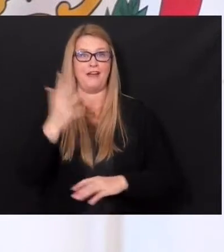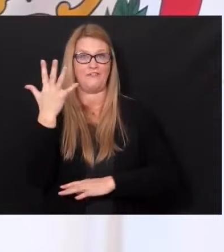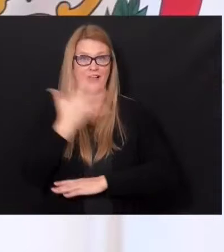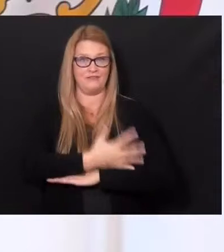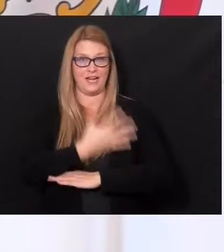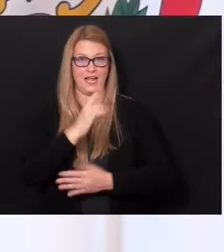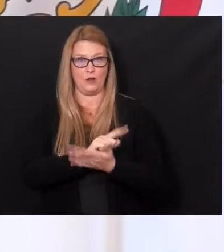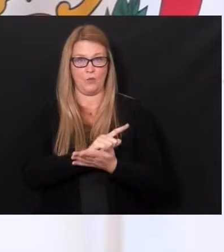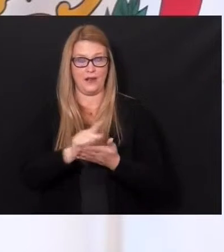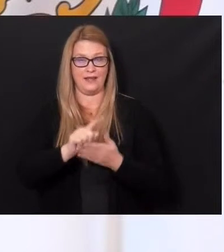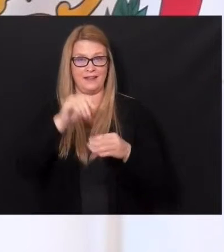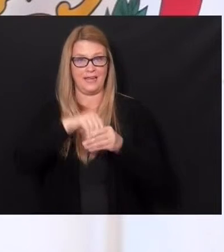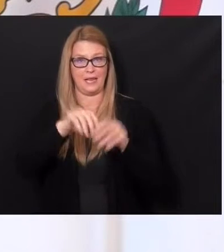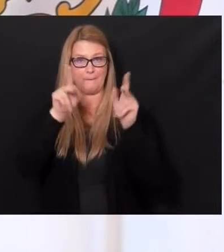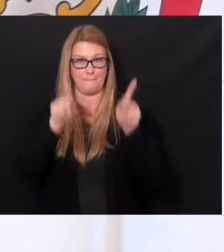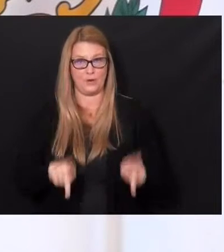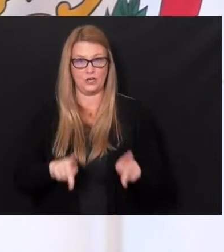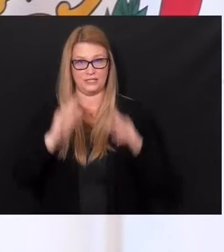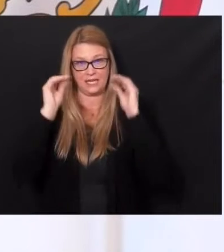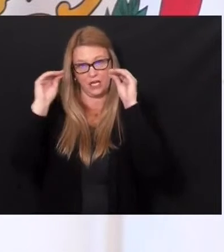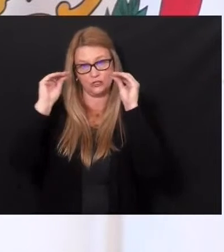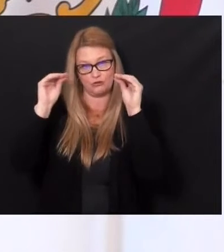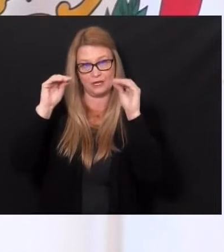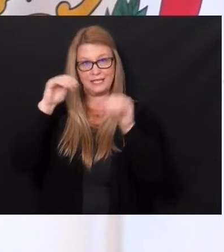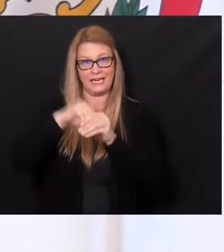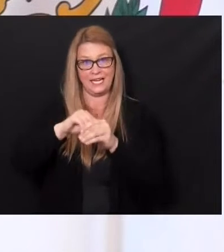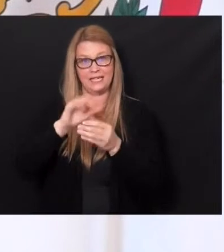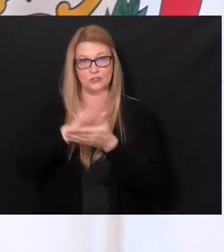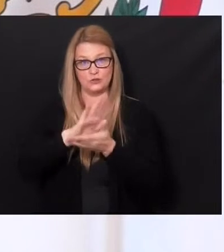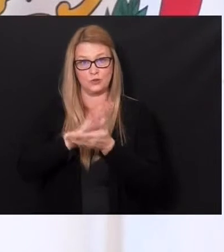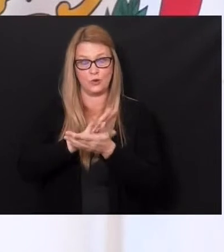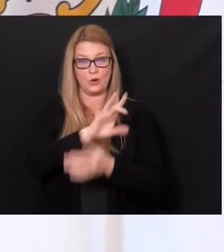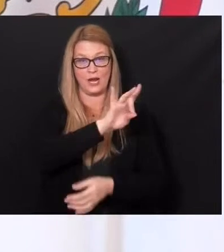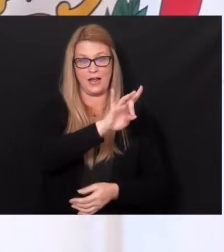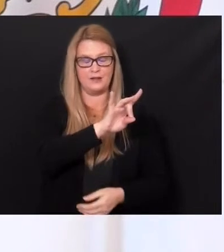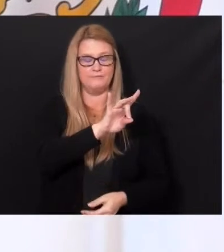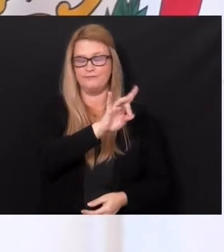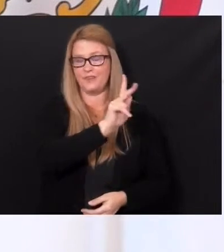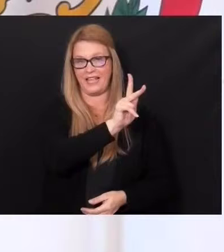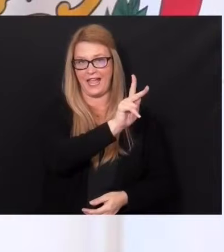5-day-a-week in-person instruction at our schools, K through